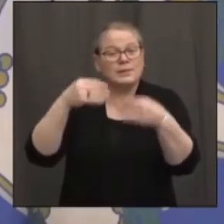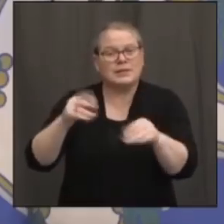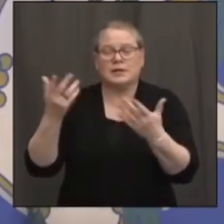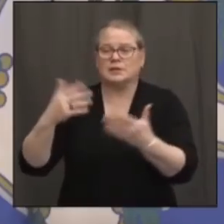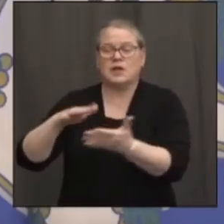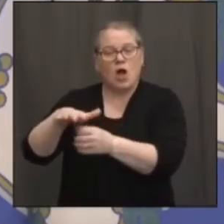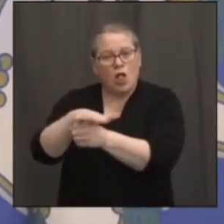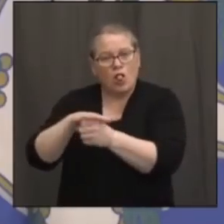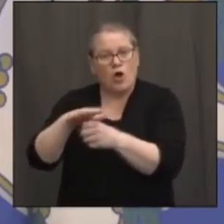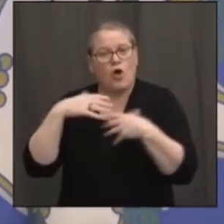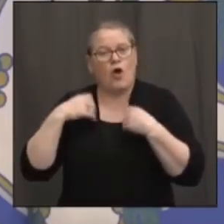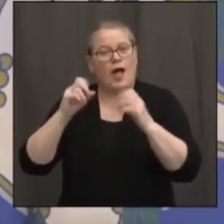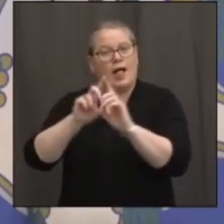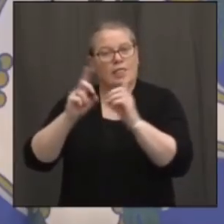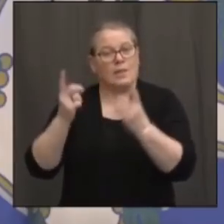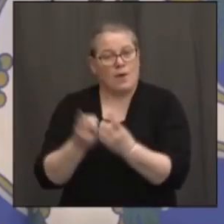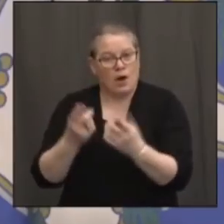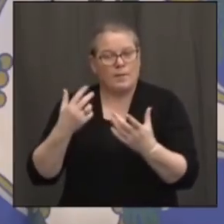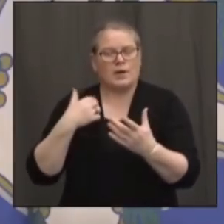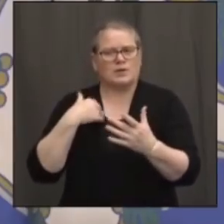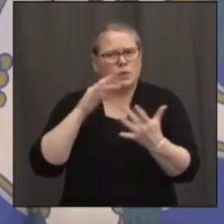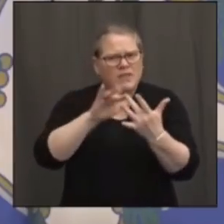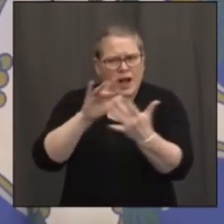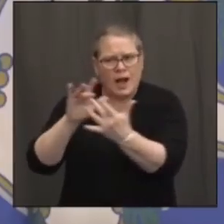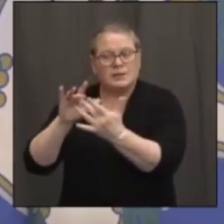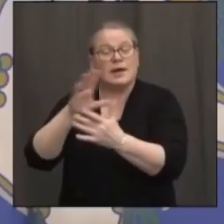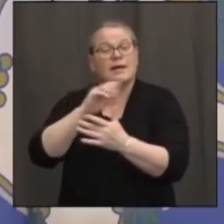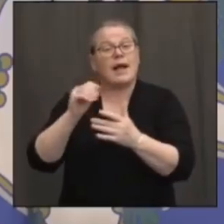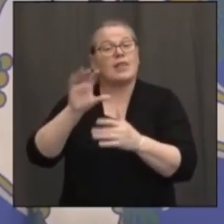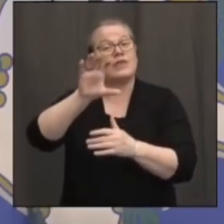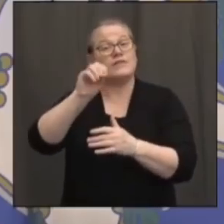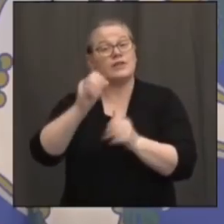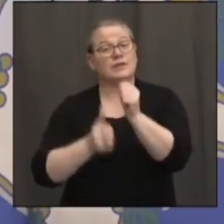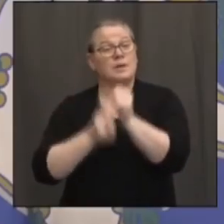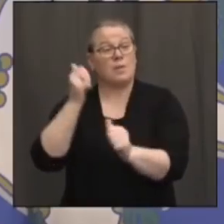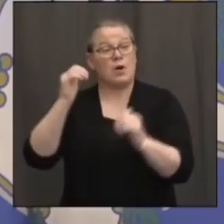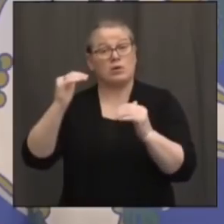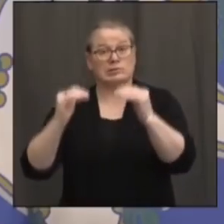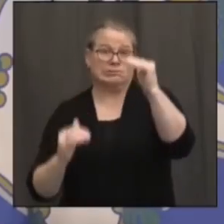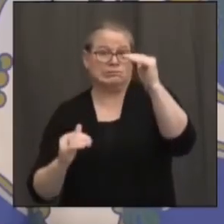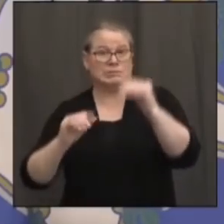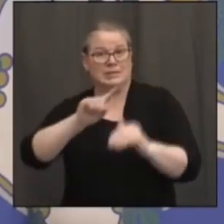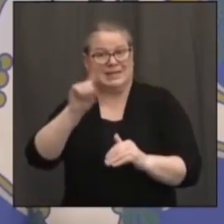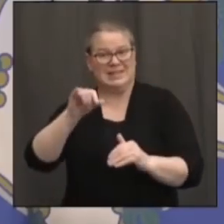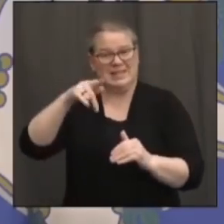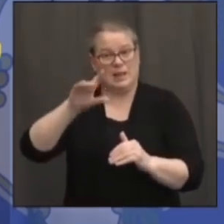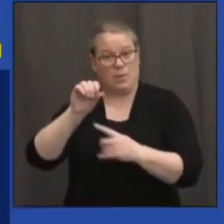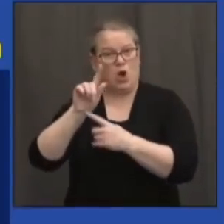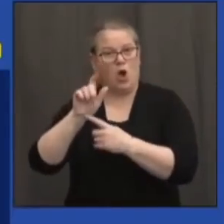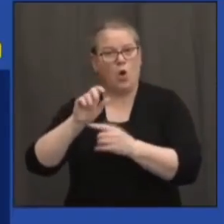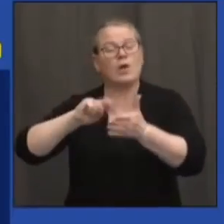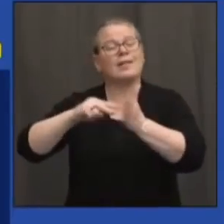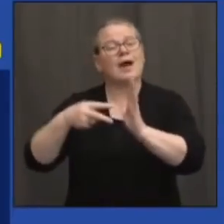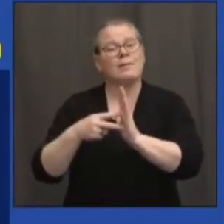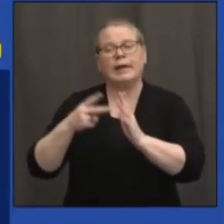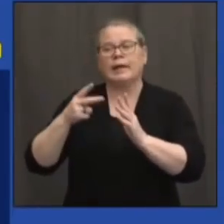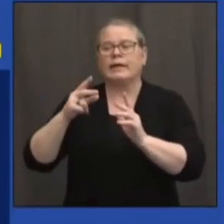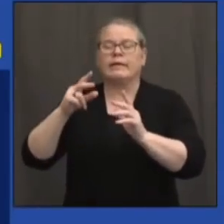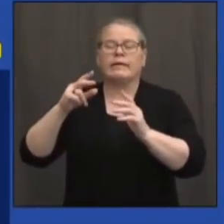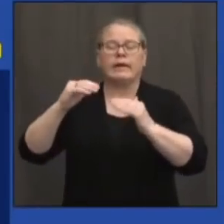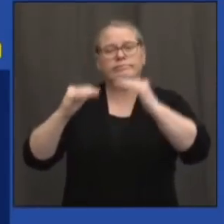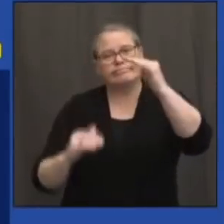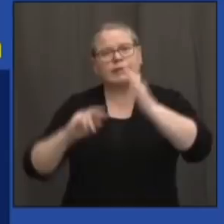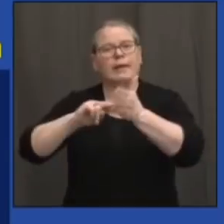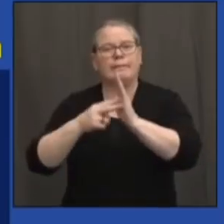most disadvantaged zip codes in the state of Connecticut. Disadvantaged meaning based on poverty levels, based